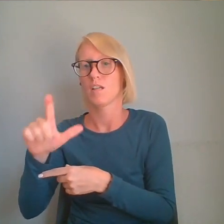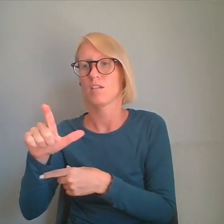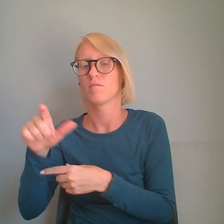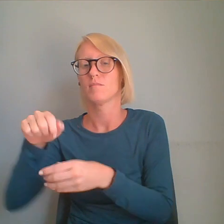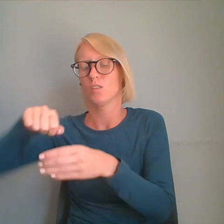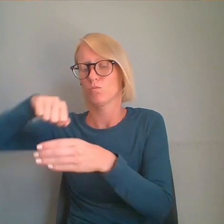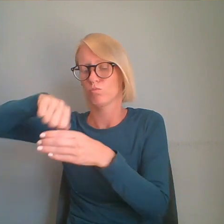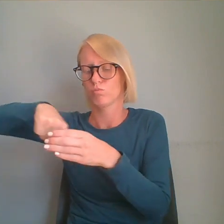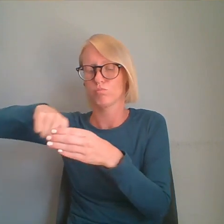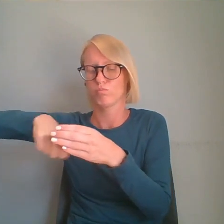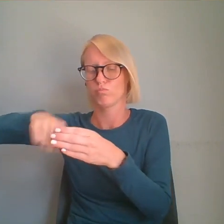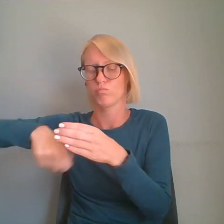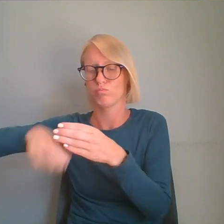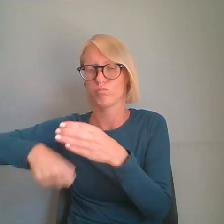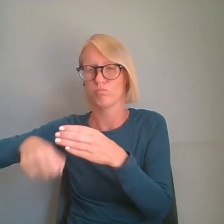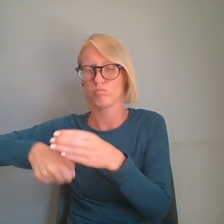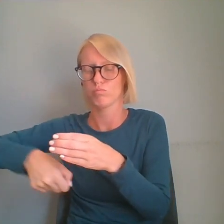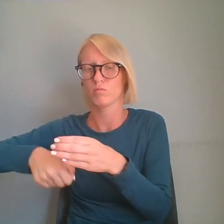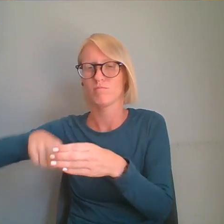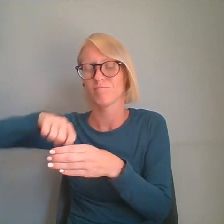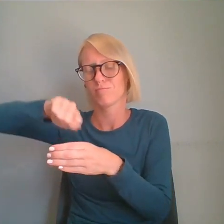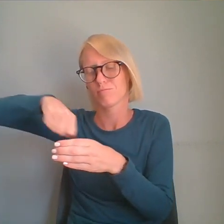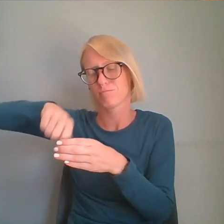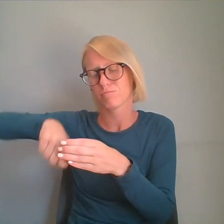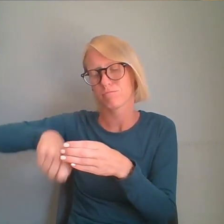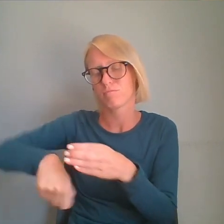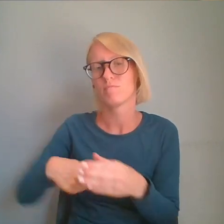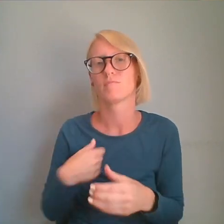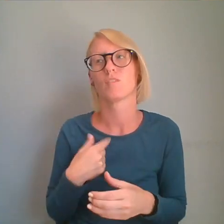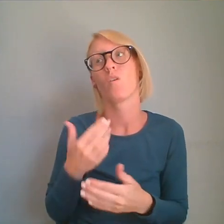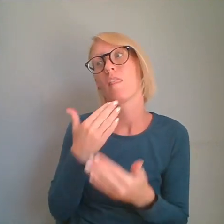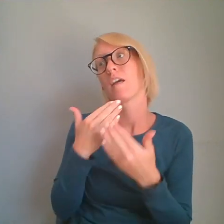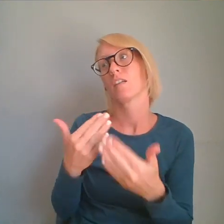So, thank you for making my job a little easier.